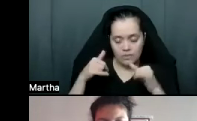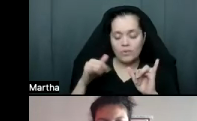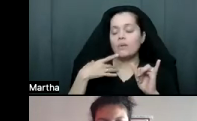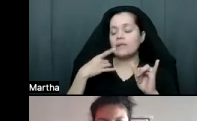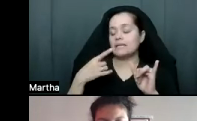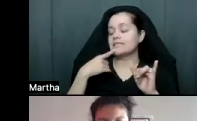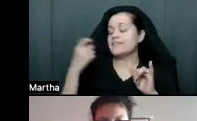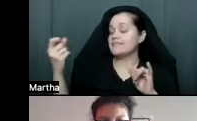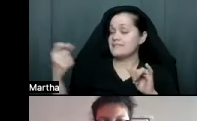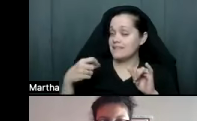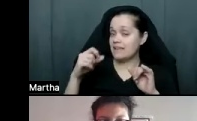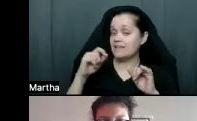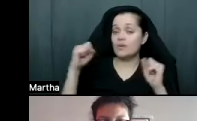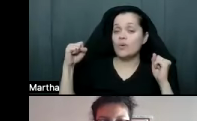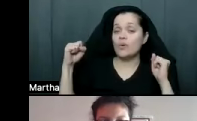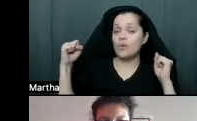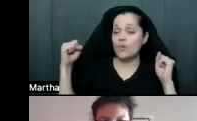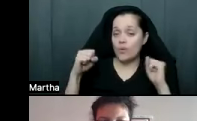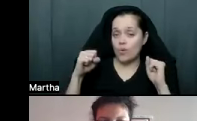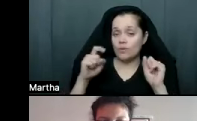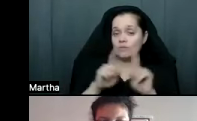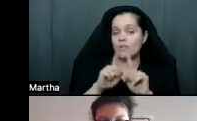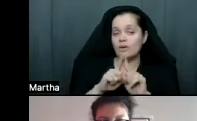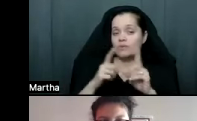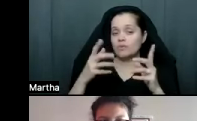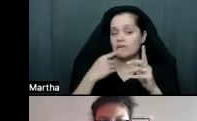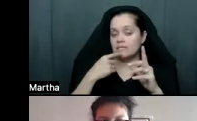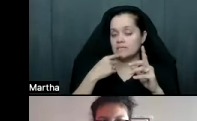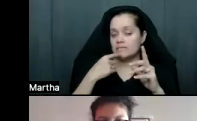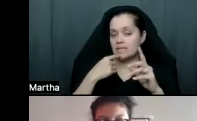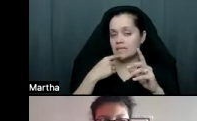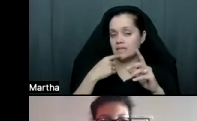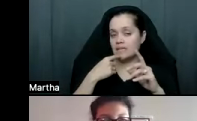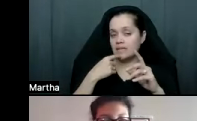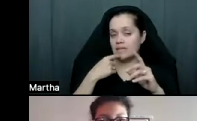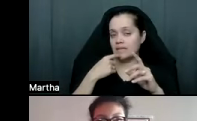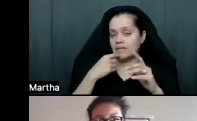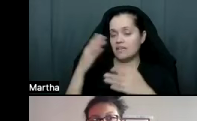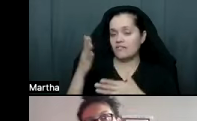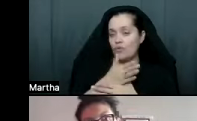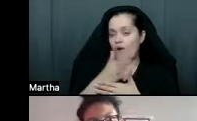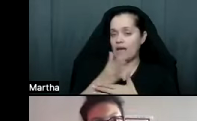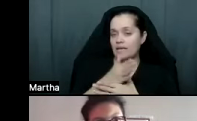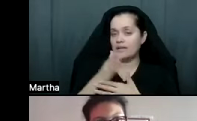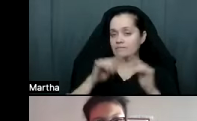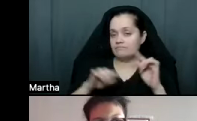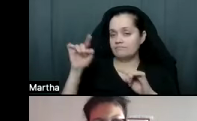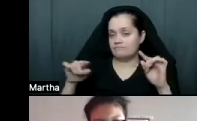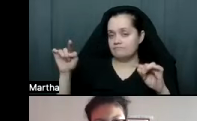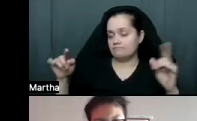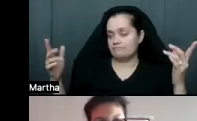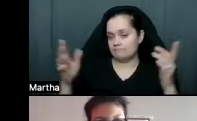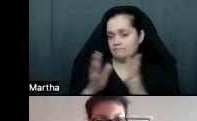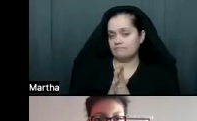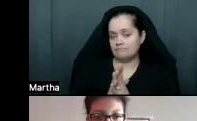say, yes, cold, I'd like to also say a wide variety.